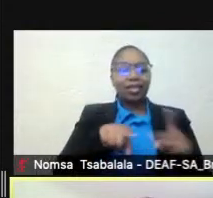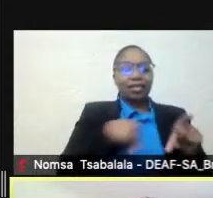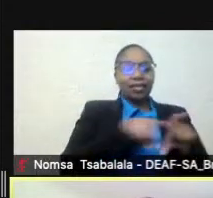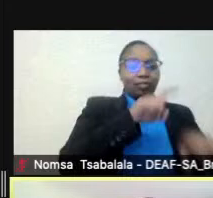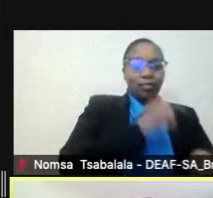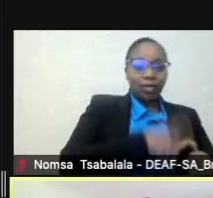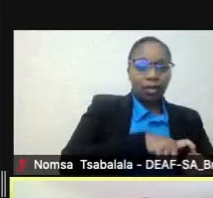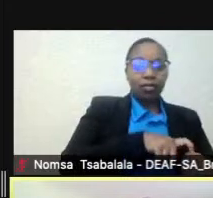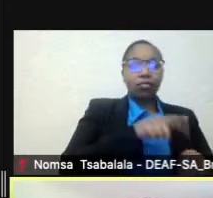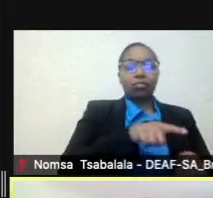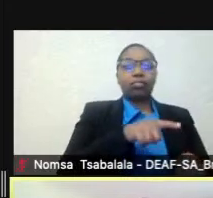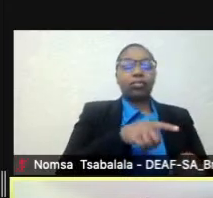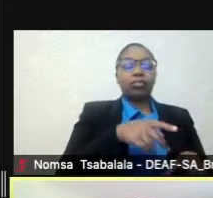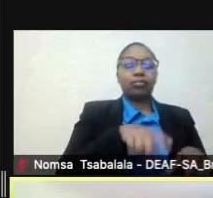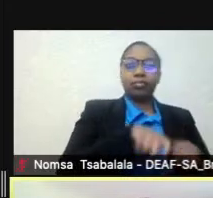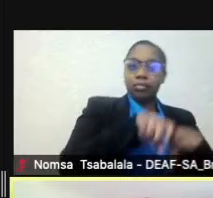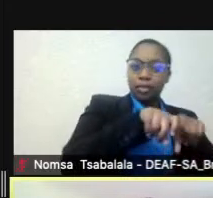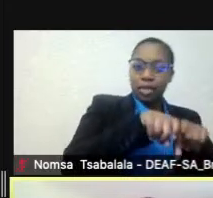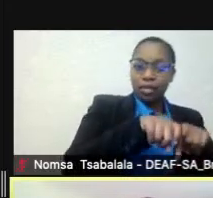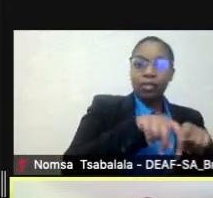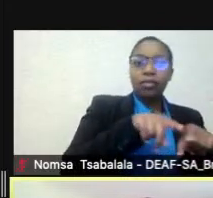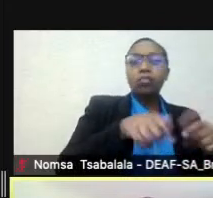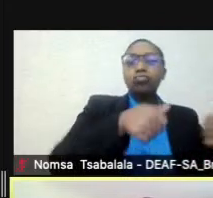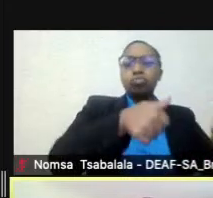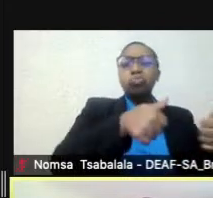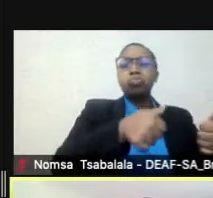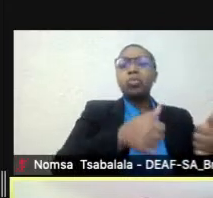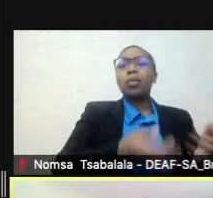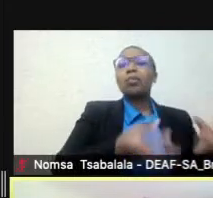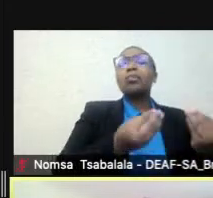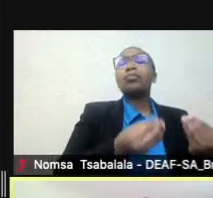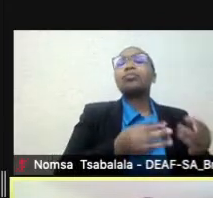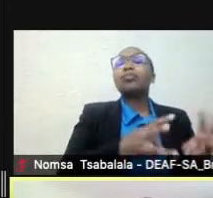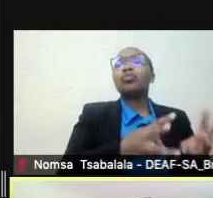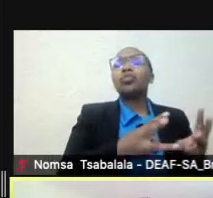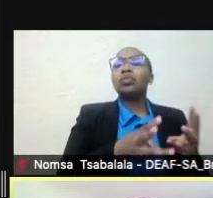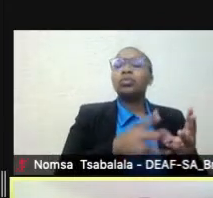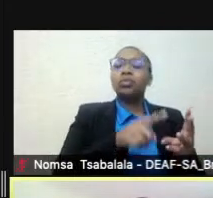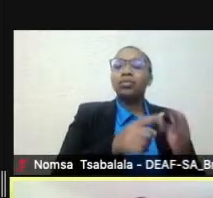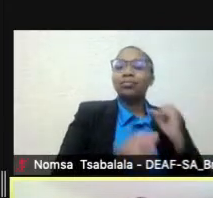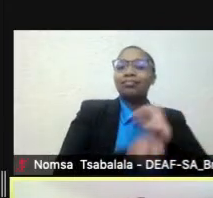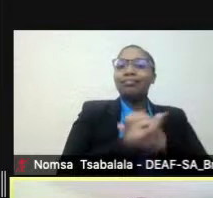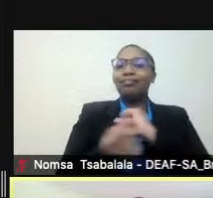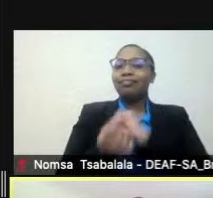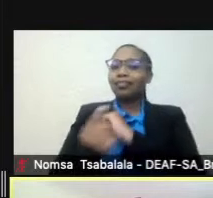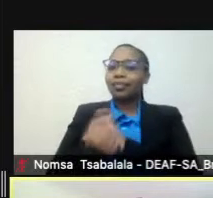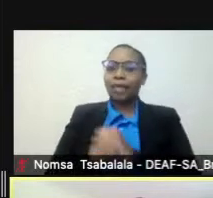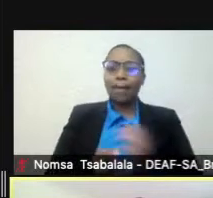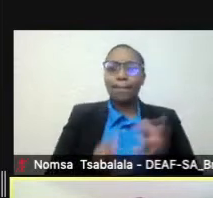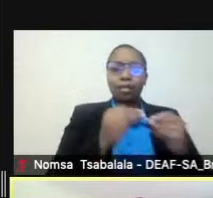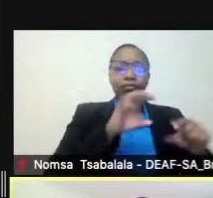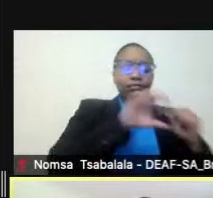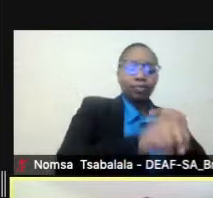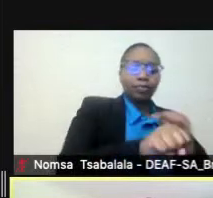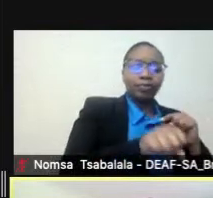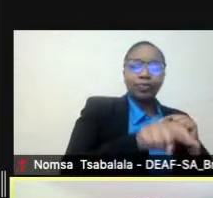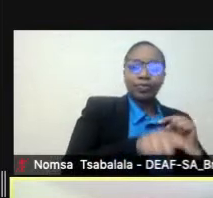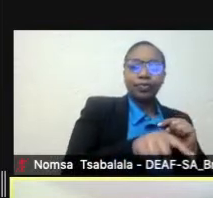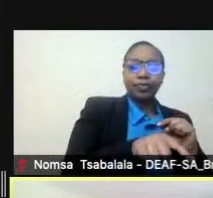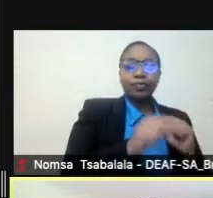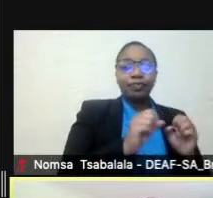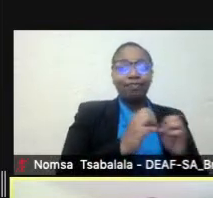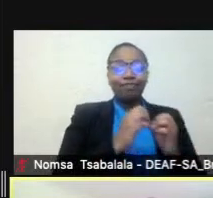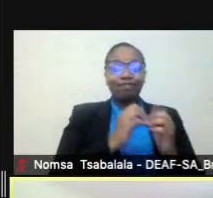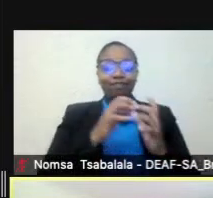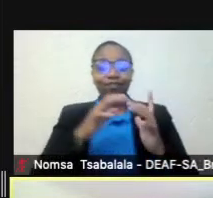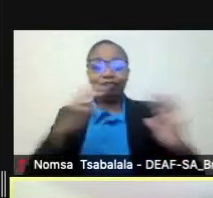good measure of what is happening in terms of the case numbers and the pandemic overall. And so we've been